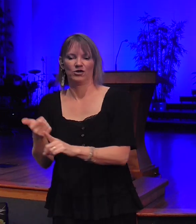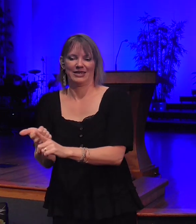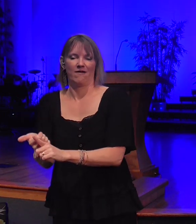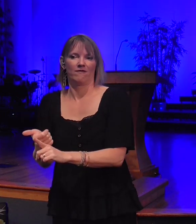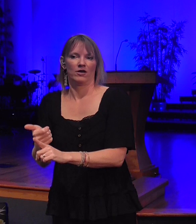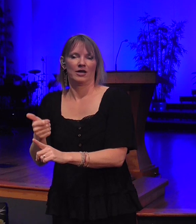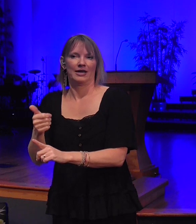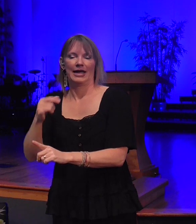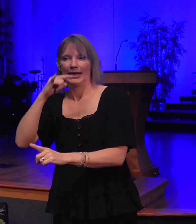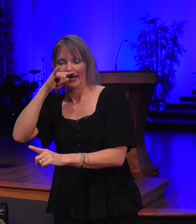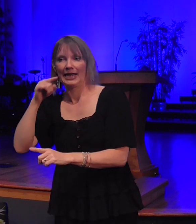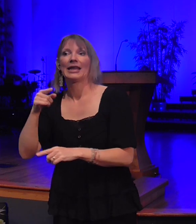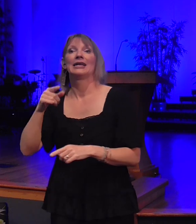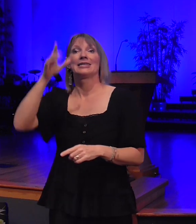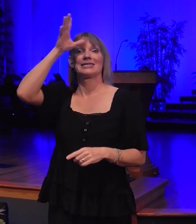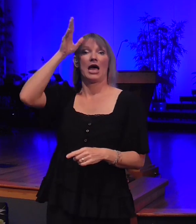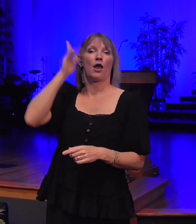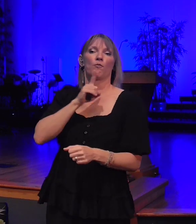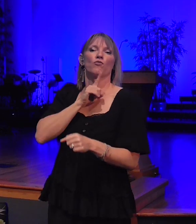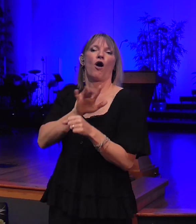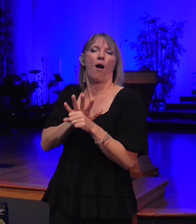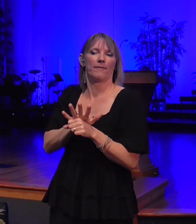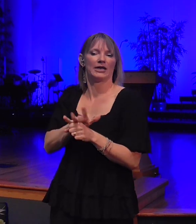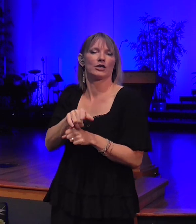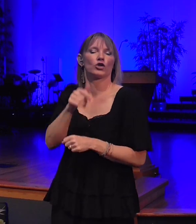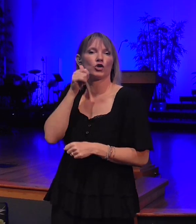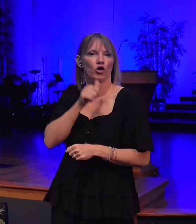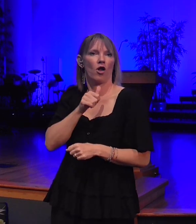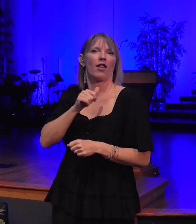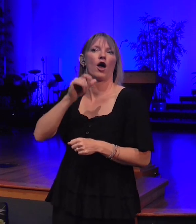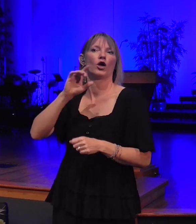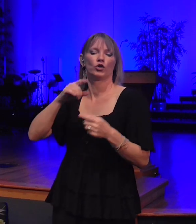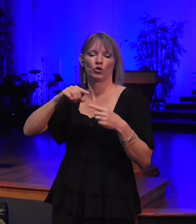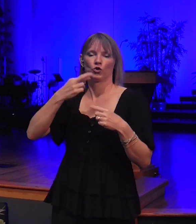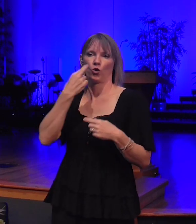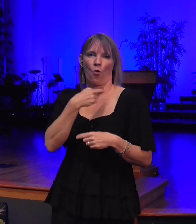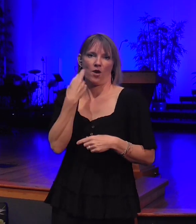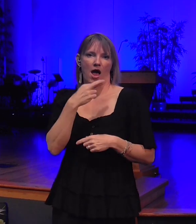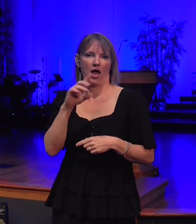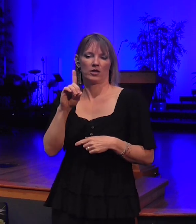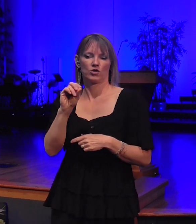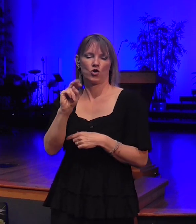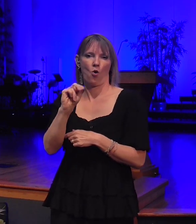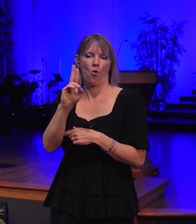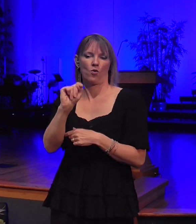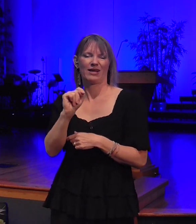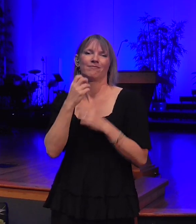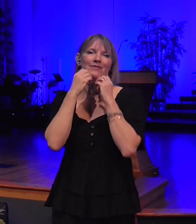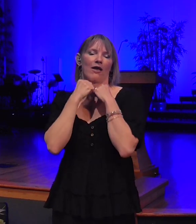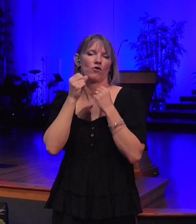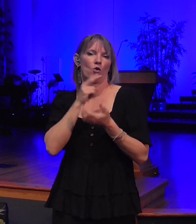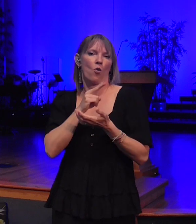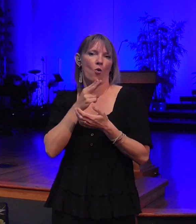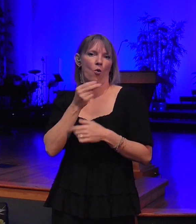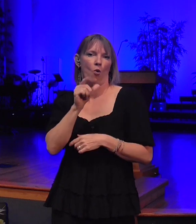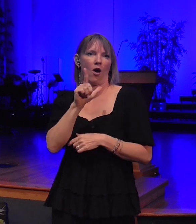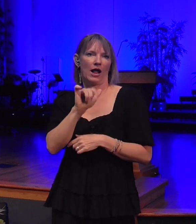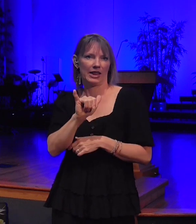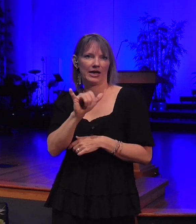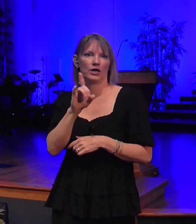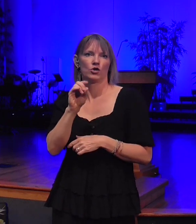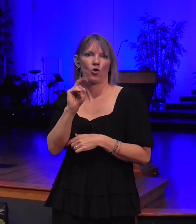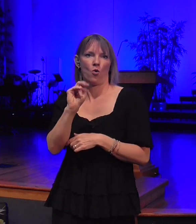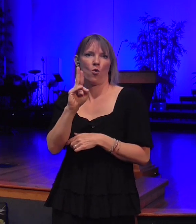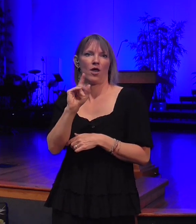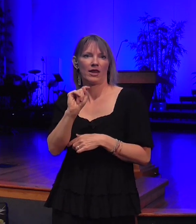he would promise her a donut whenever he came here, the sacred holy donut. And so to celebrate that, Nicole has sponsored donuts